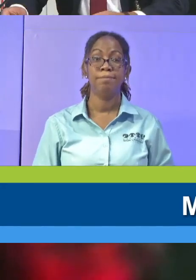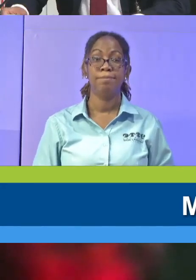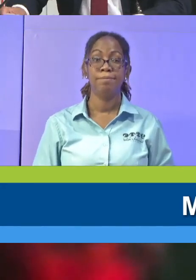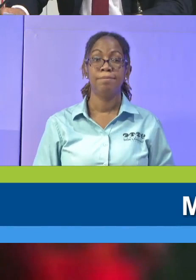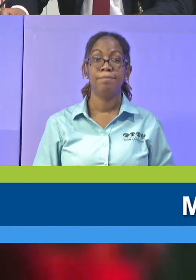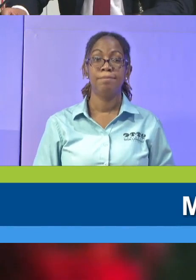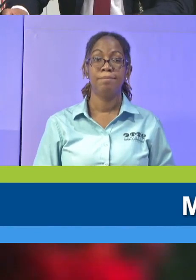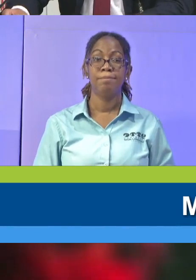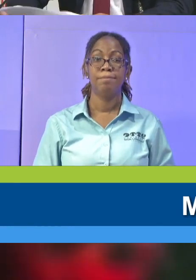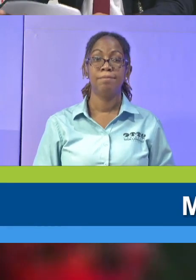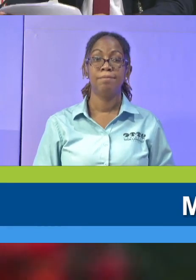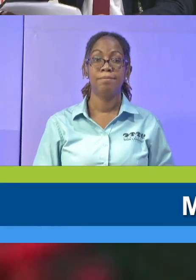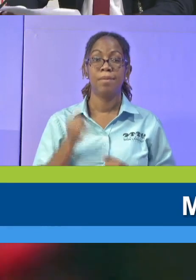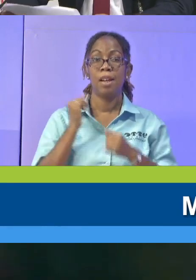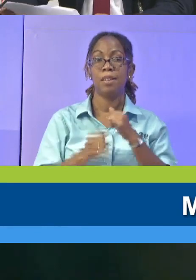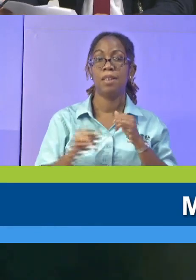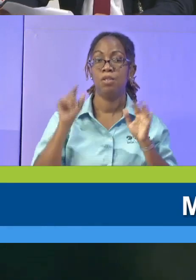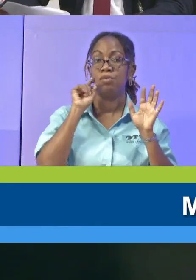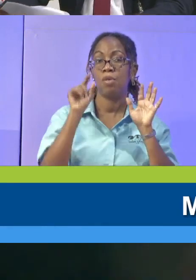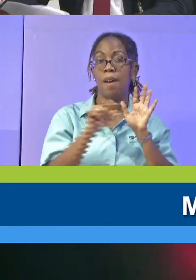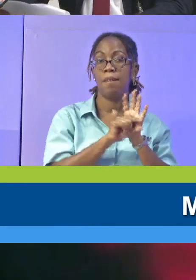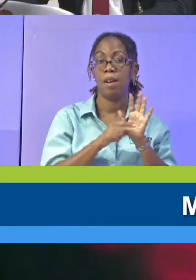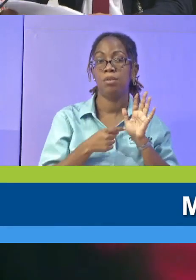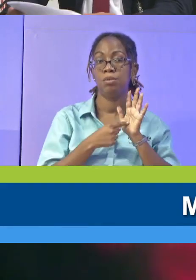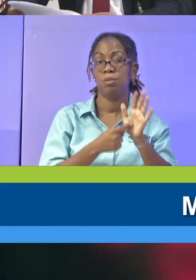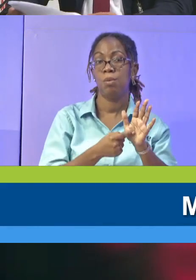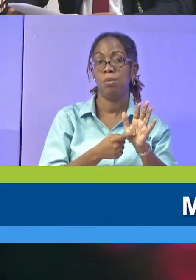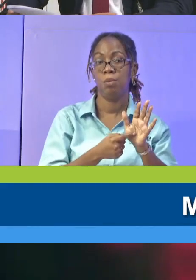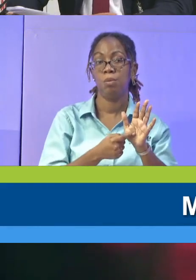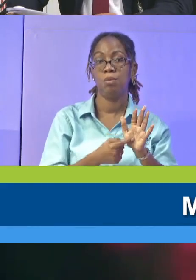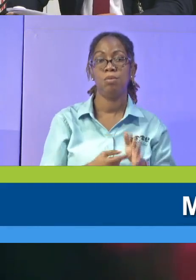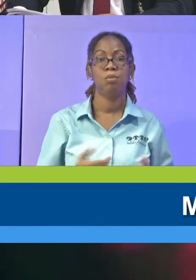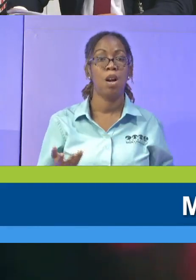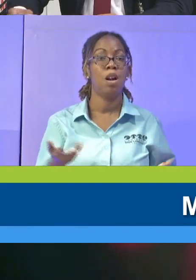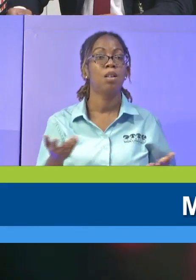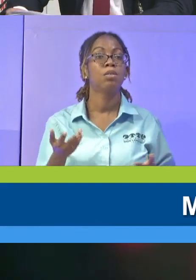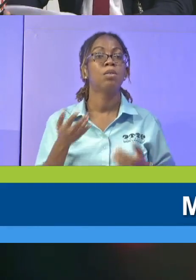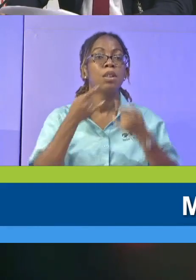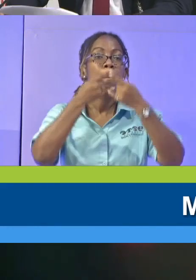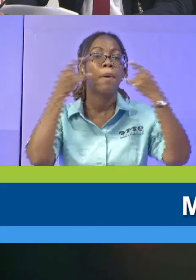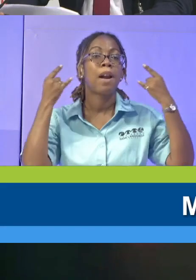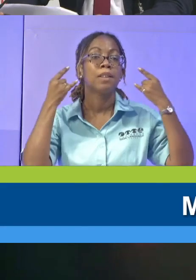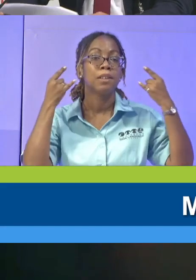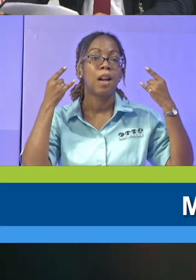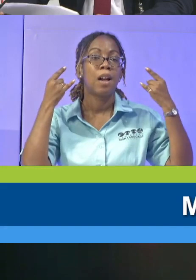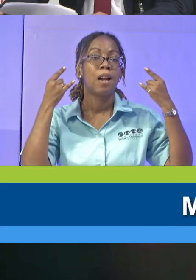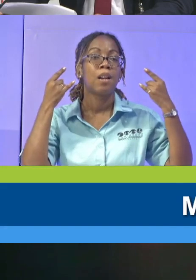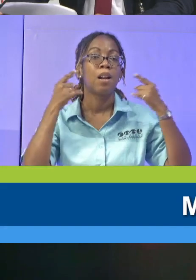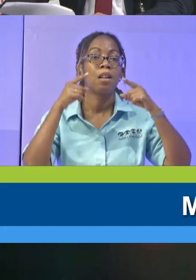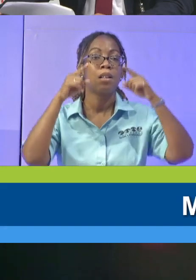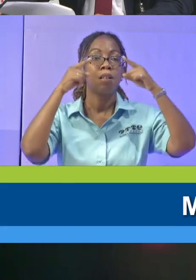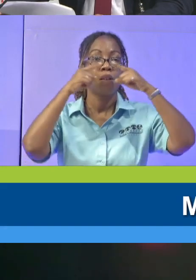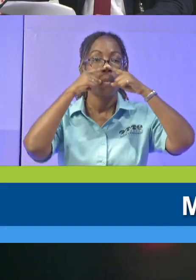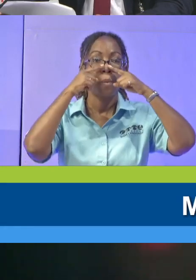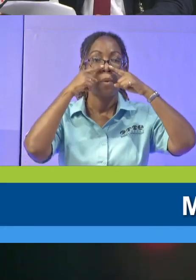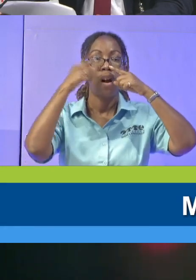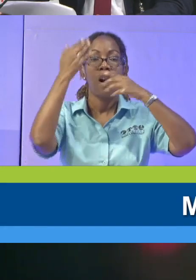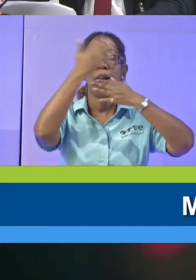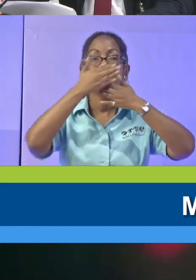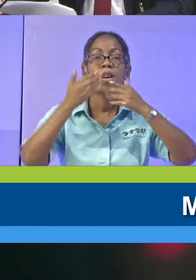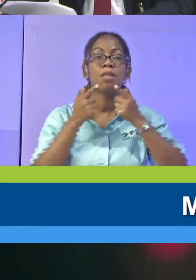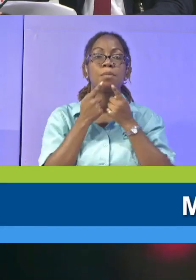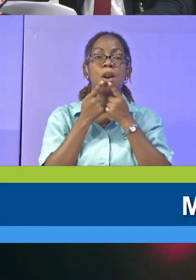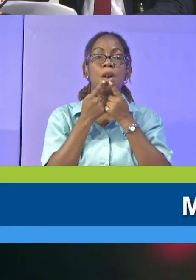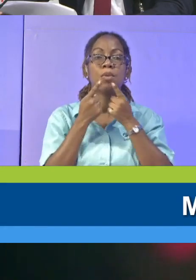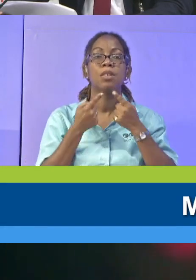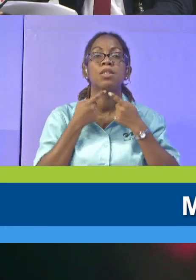Again, the last slide just emphasizes the basic principles, which is wearing a mask, and you're wearing your mask to cover your nose, mouth, and chin at